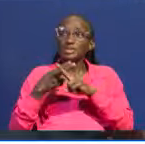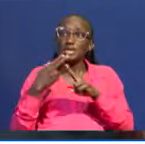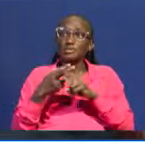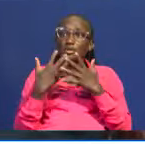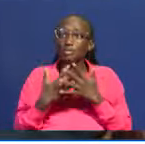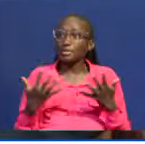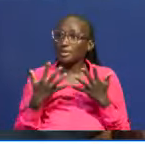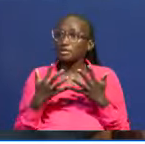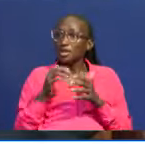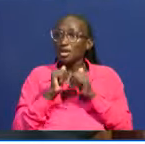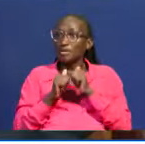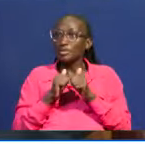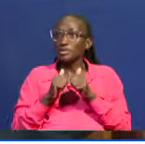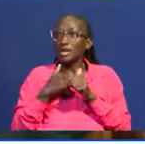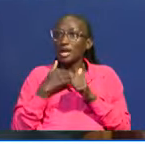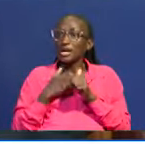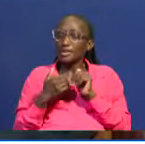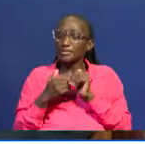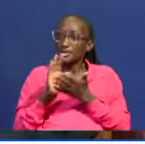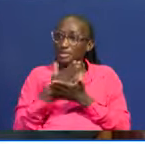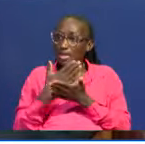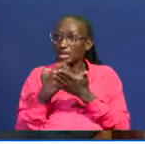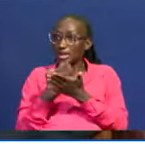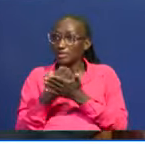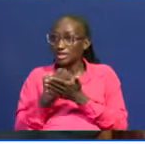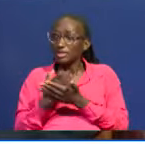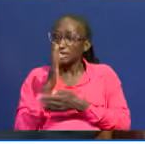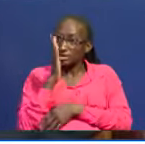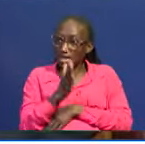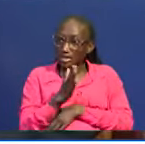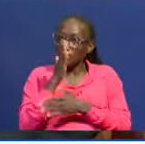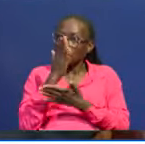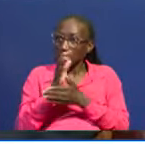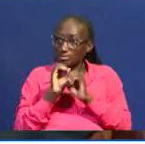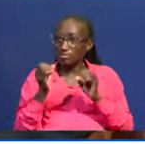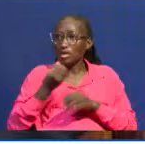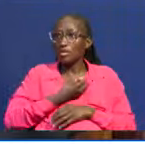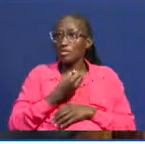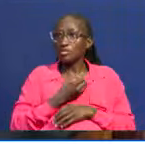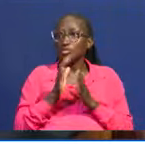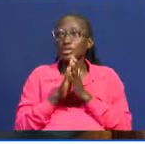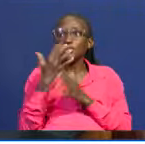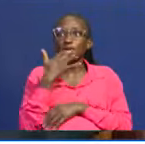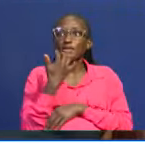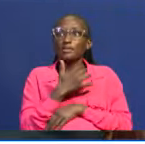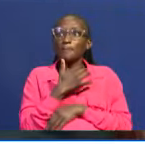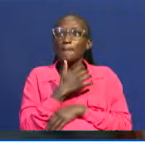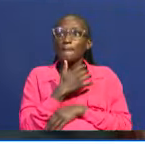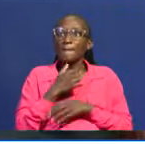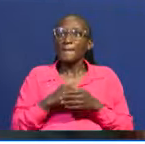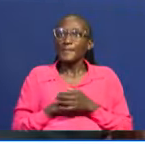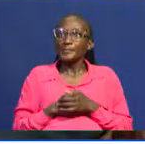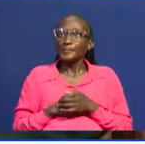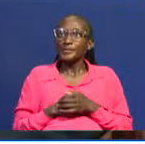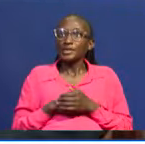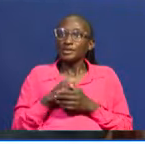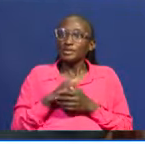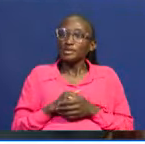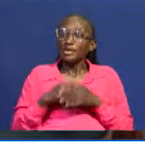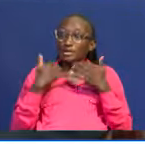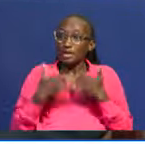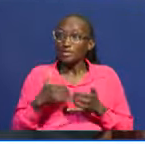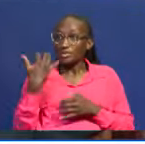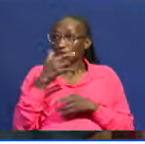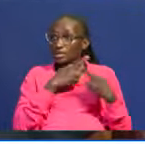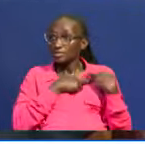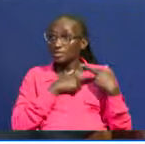properties that I have laid evidence that they are either directly or indirectly owned by the deputy president. It is upon him, and this